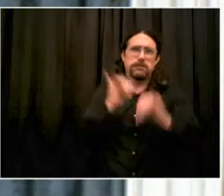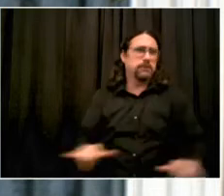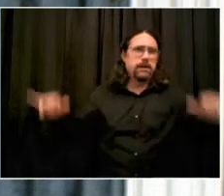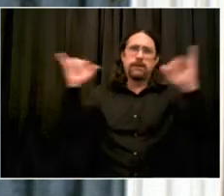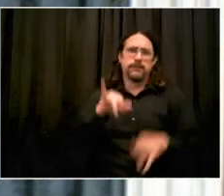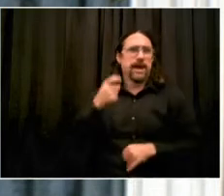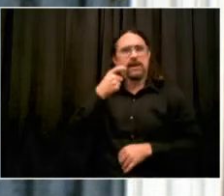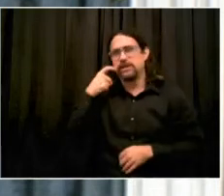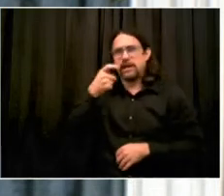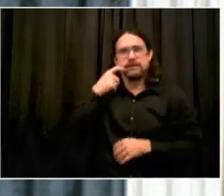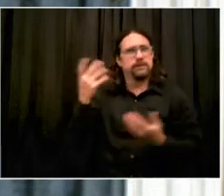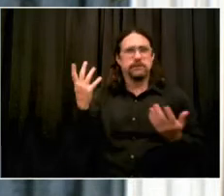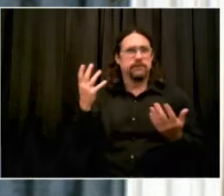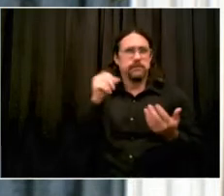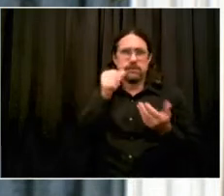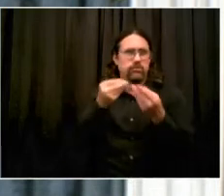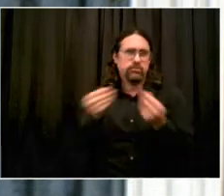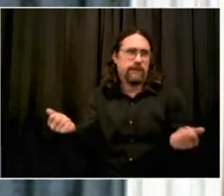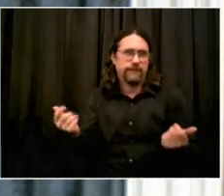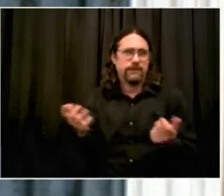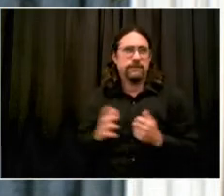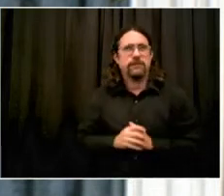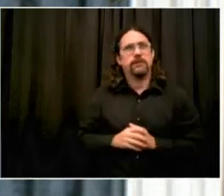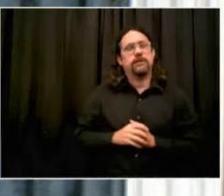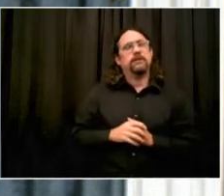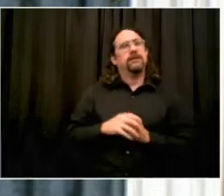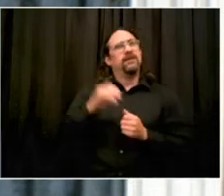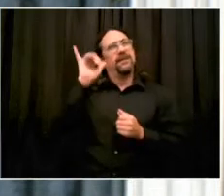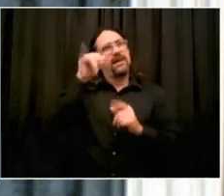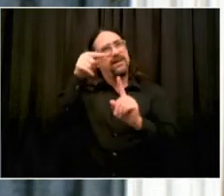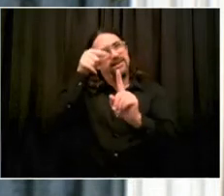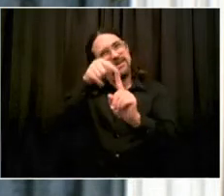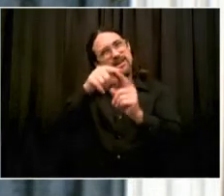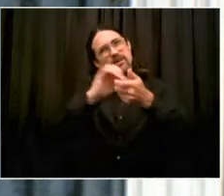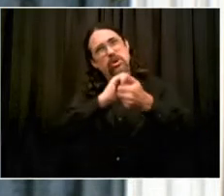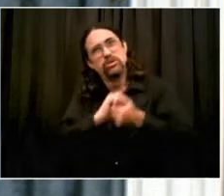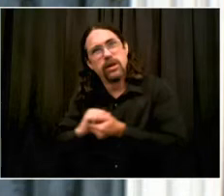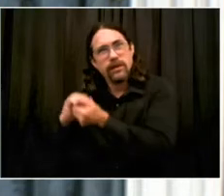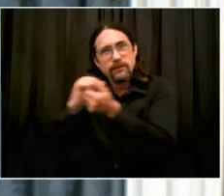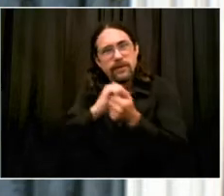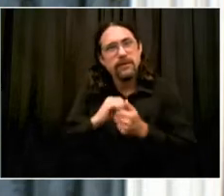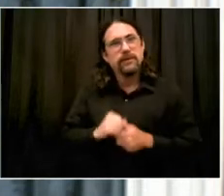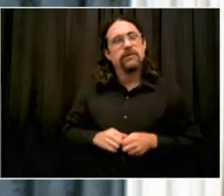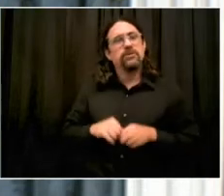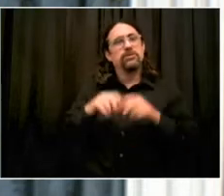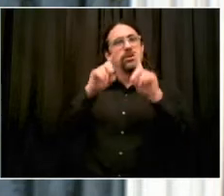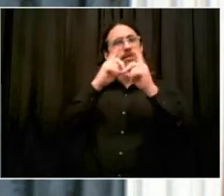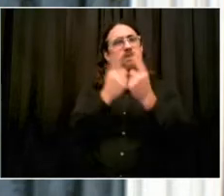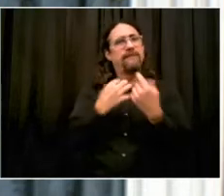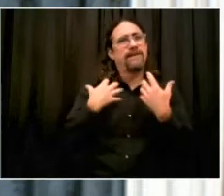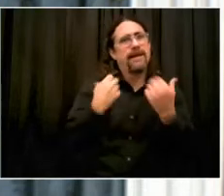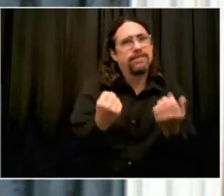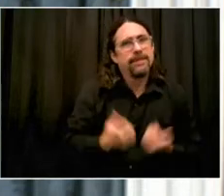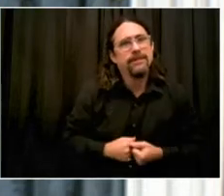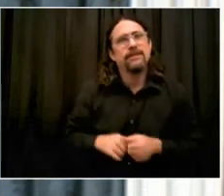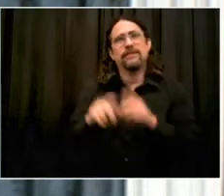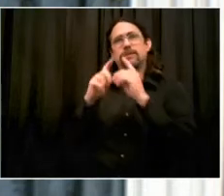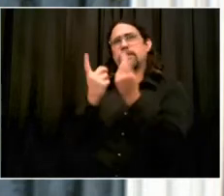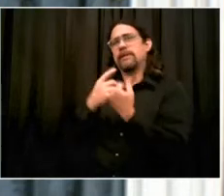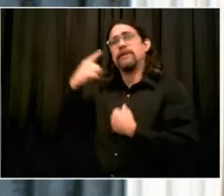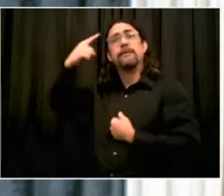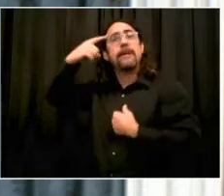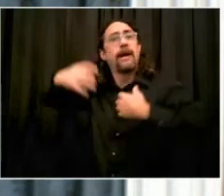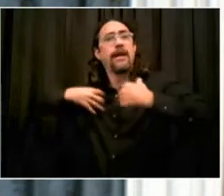that we continue to ramp up our outreach and engagement to get people into the care that they